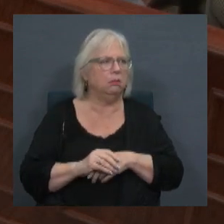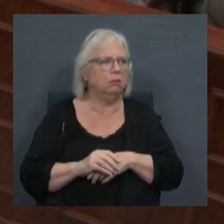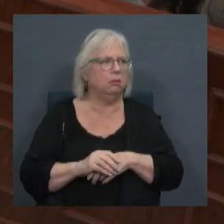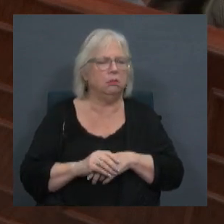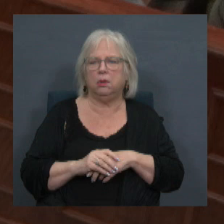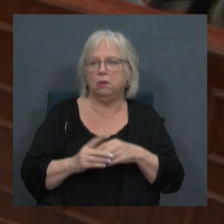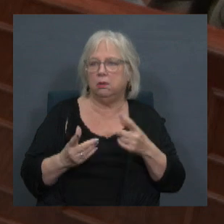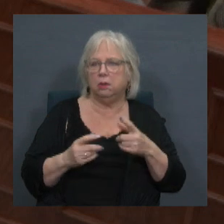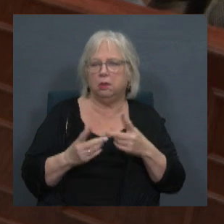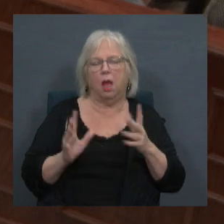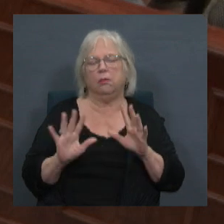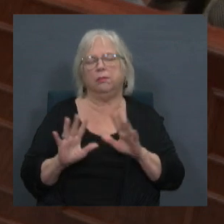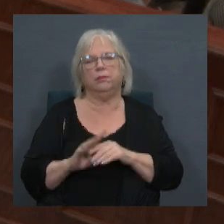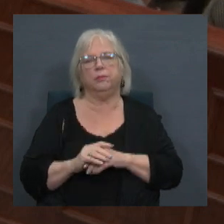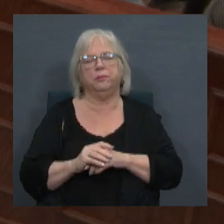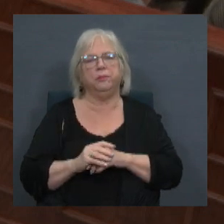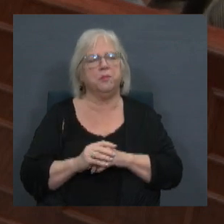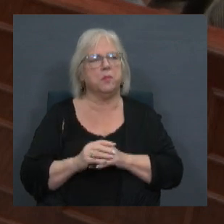No.